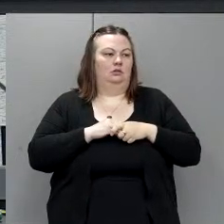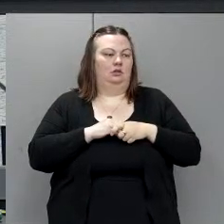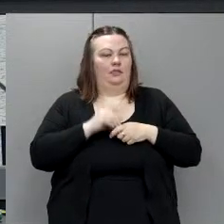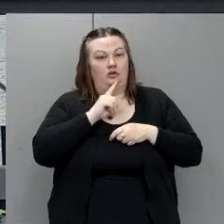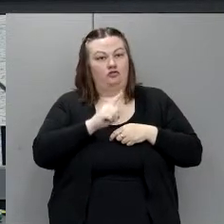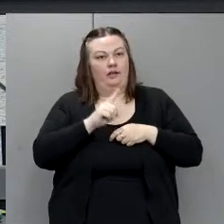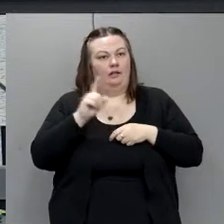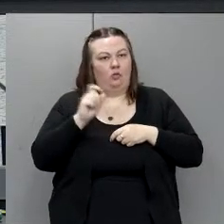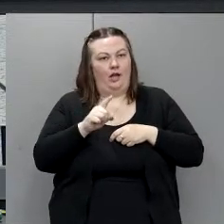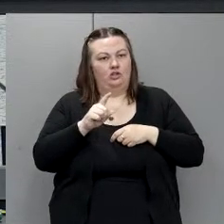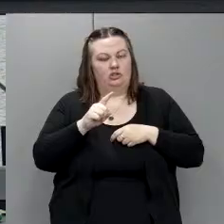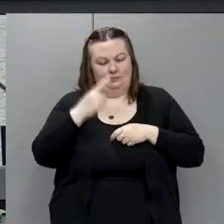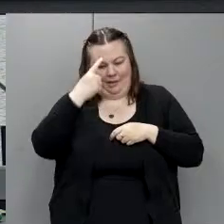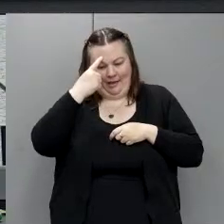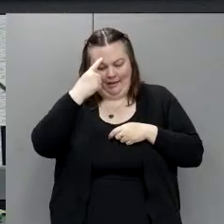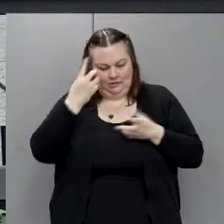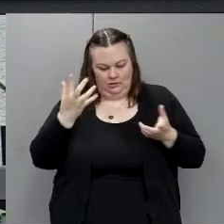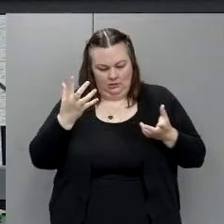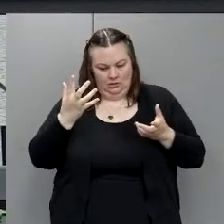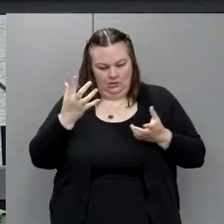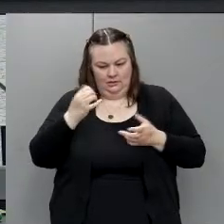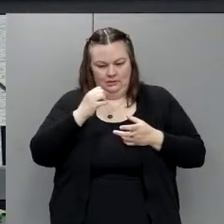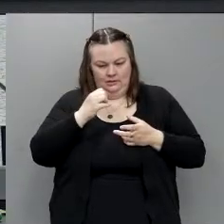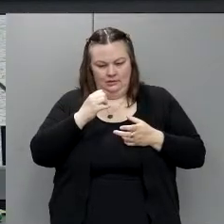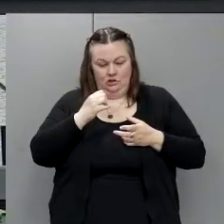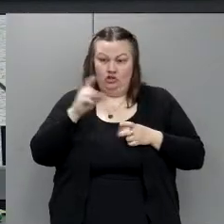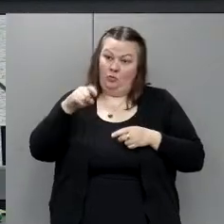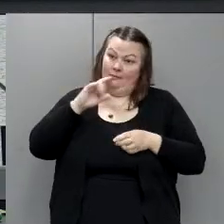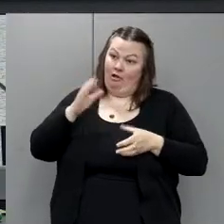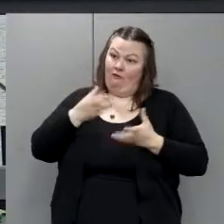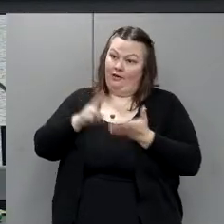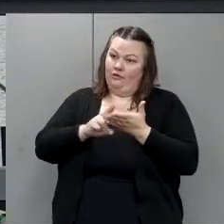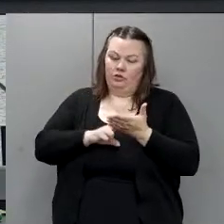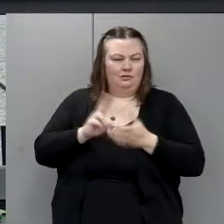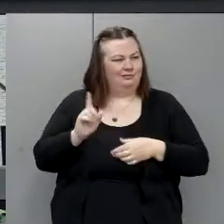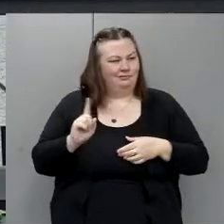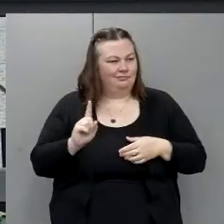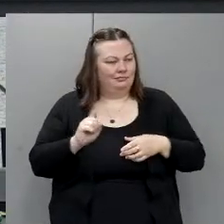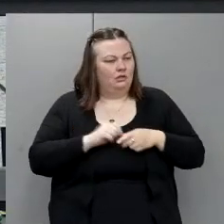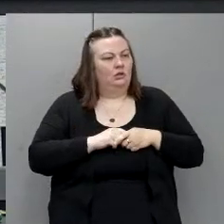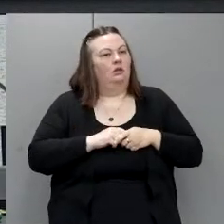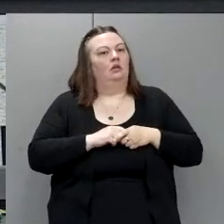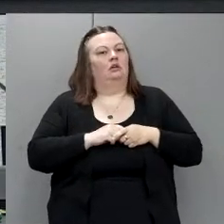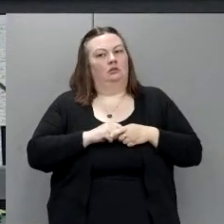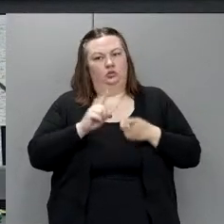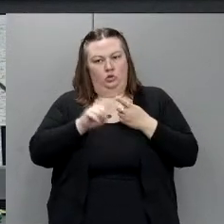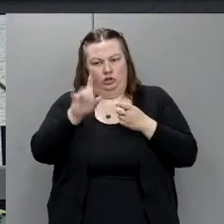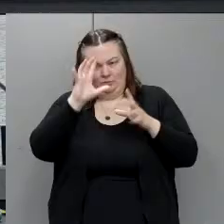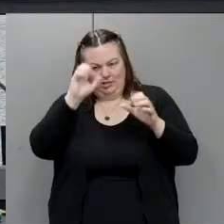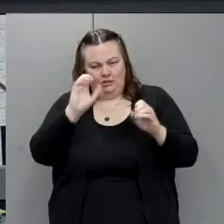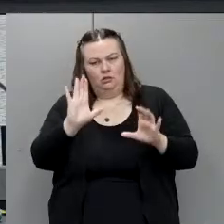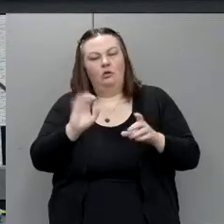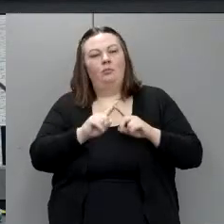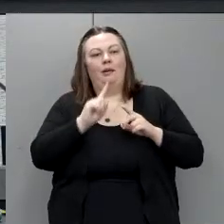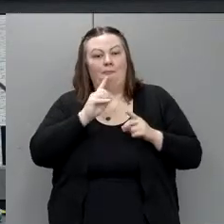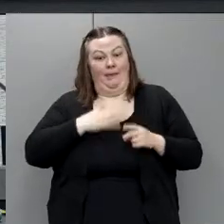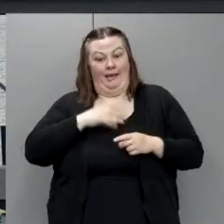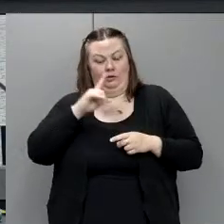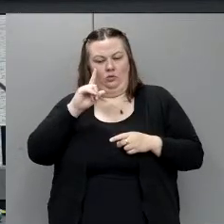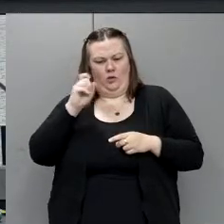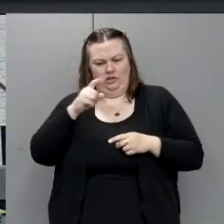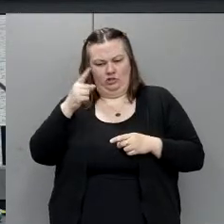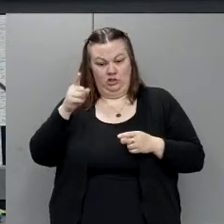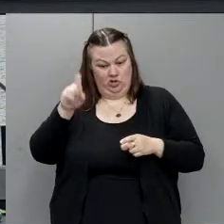real question in my mind is not whether we should be offering a contract to her as president. The real question in my mind is whether we